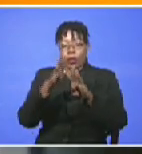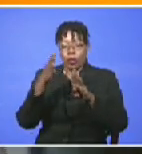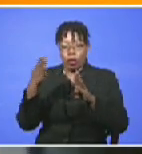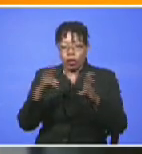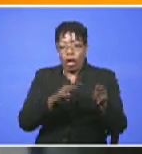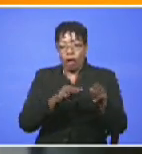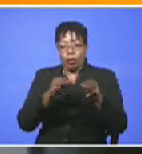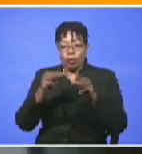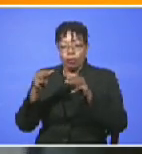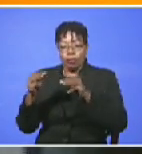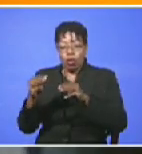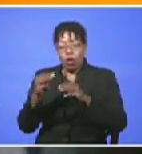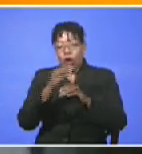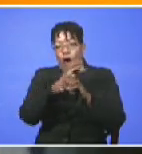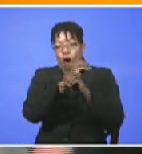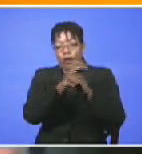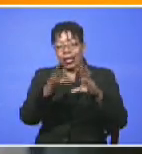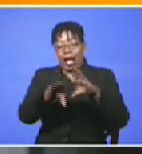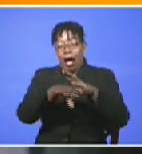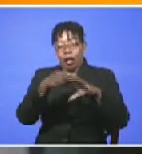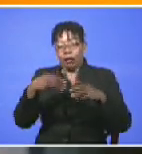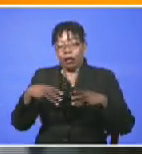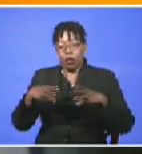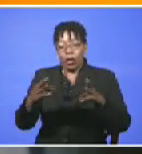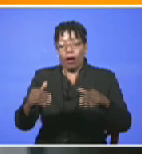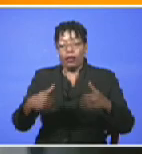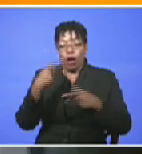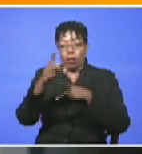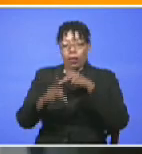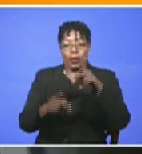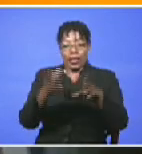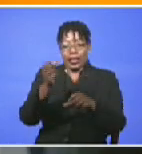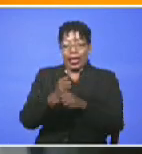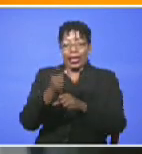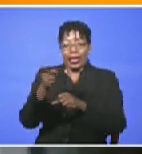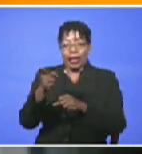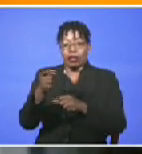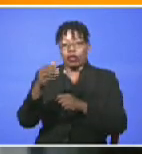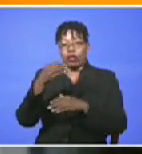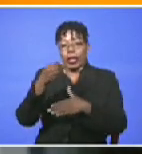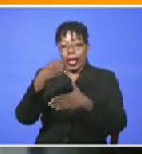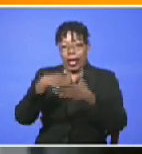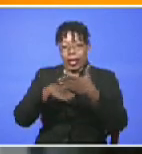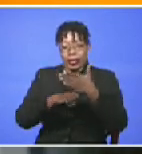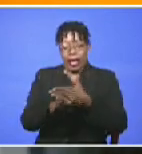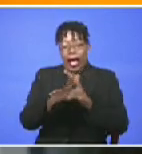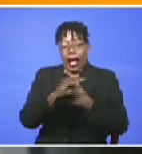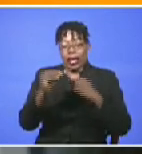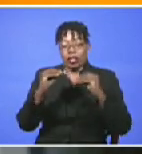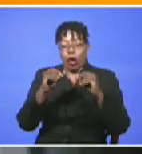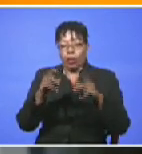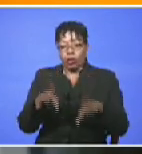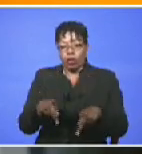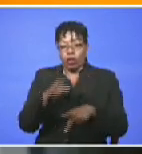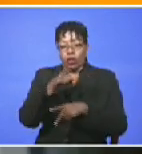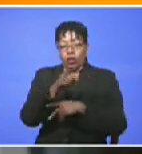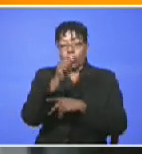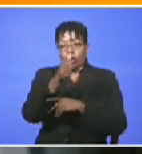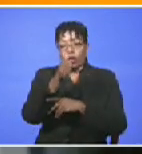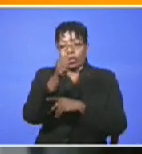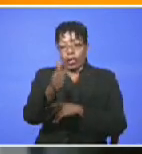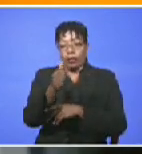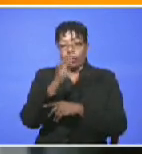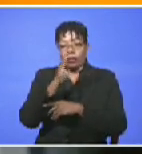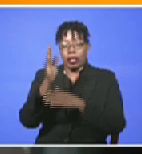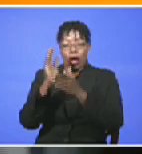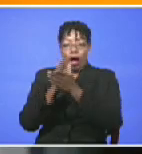move obstacles out of the way of young people and get them to get access and opportunity. You yourselves must